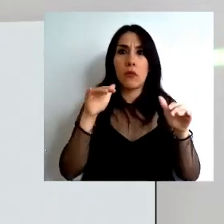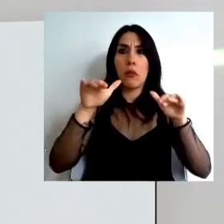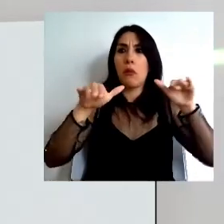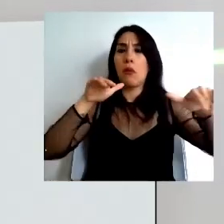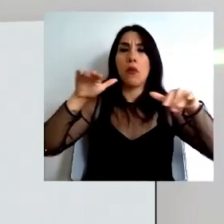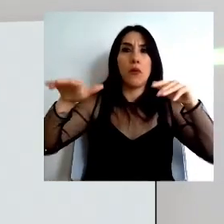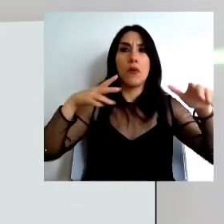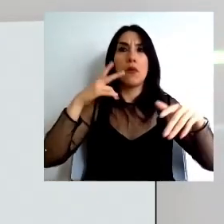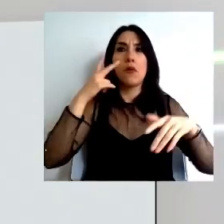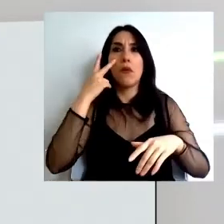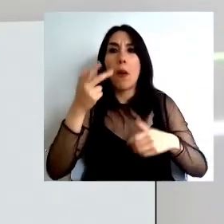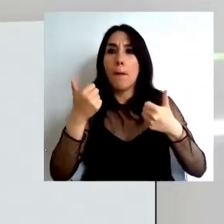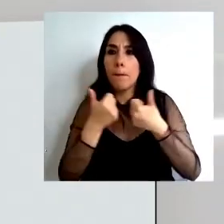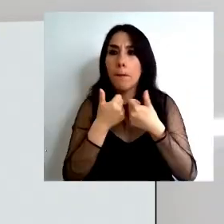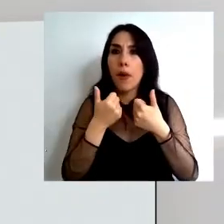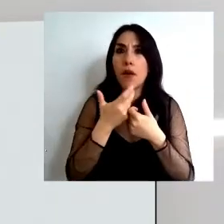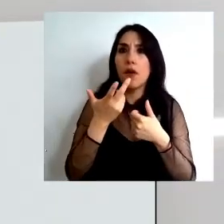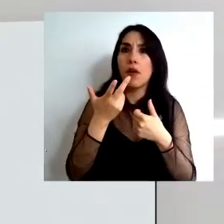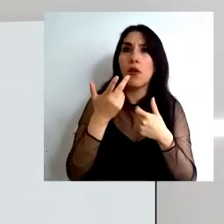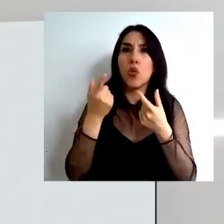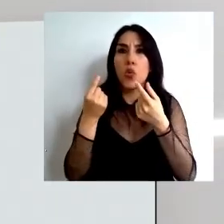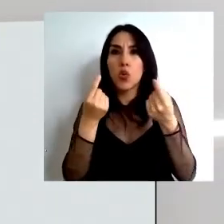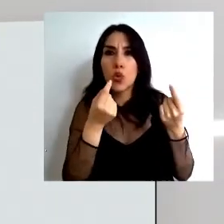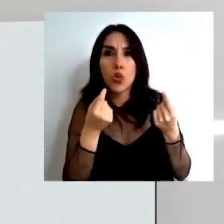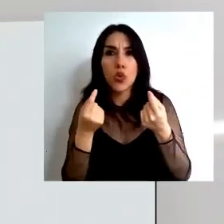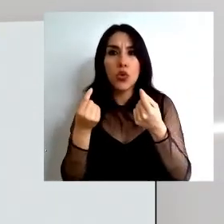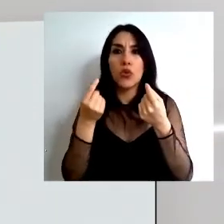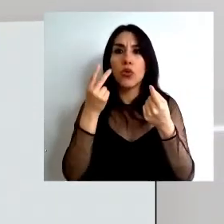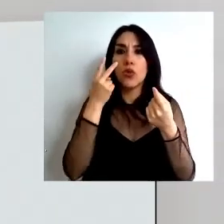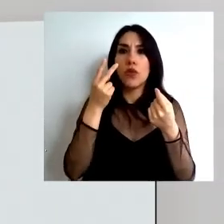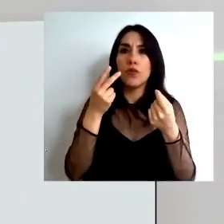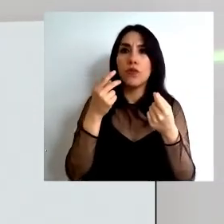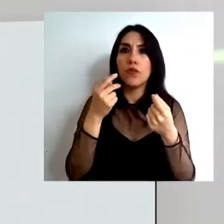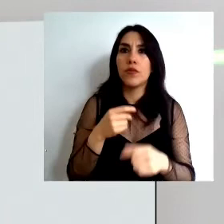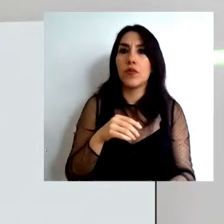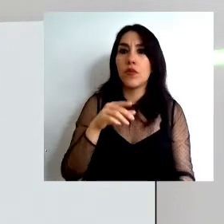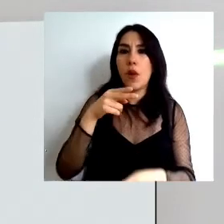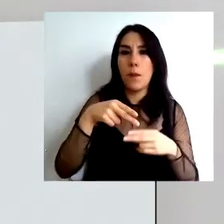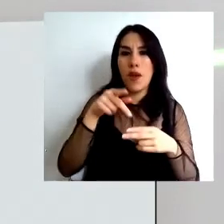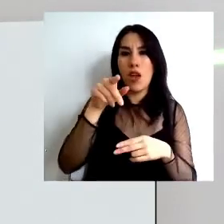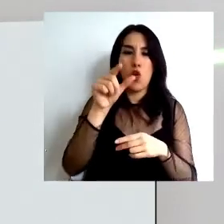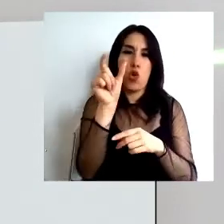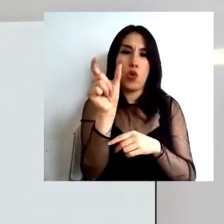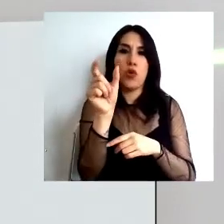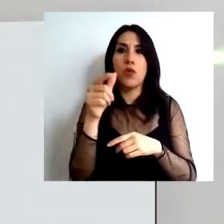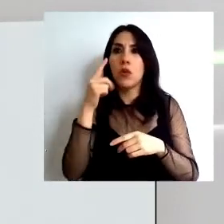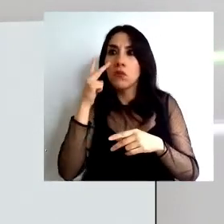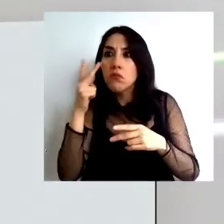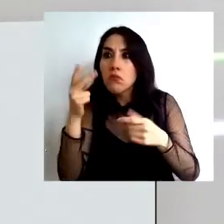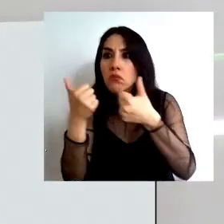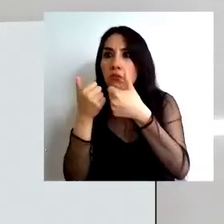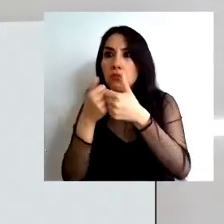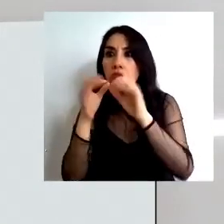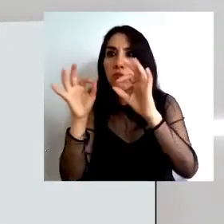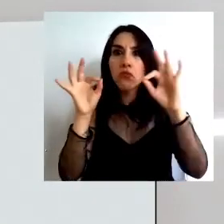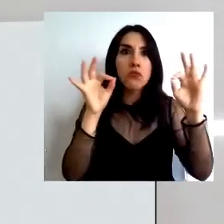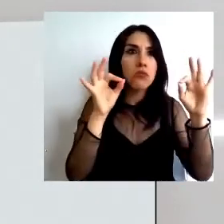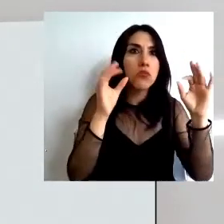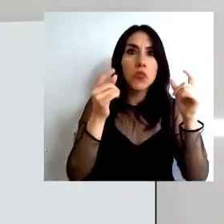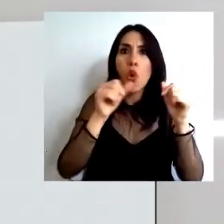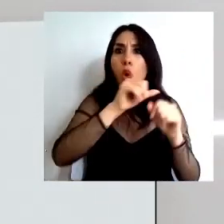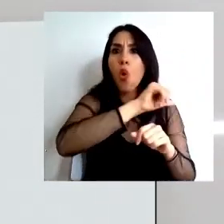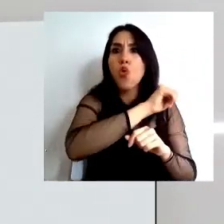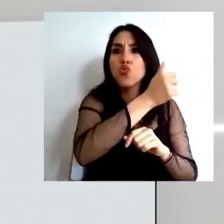do it, we will do it again with experts in these countries, in Spanish speaking countries and also in the